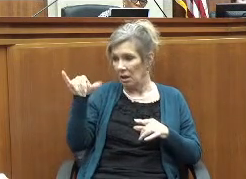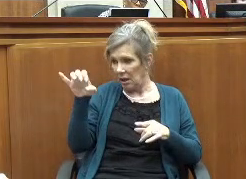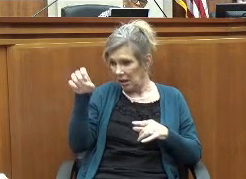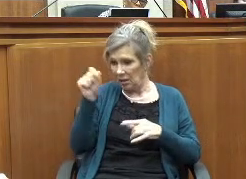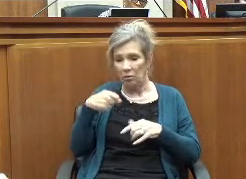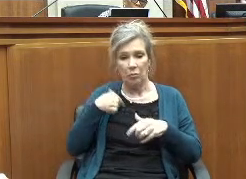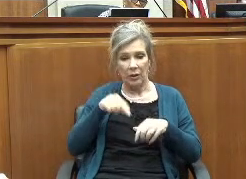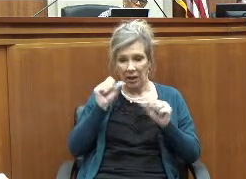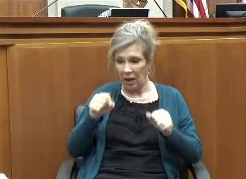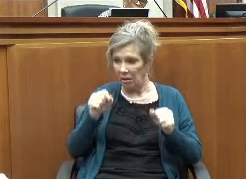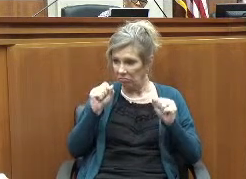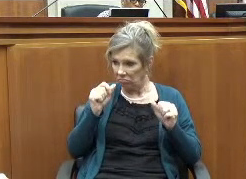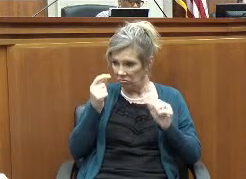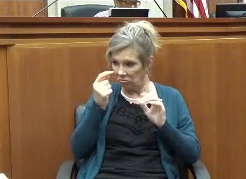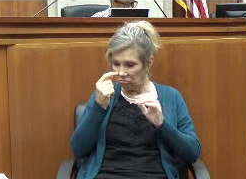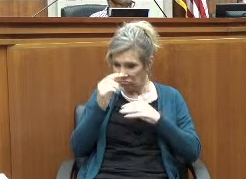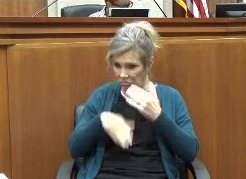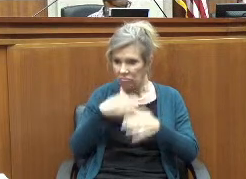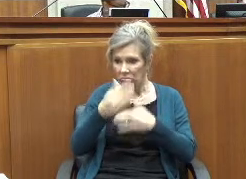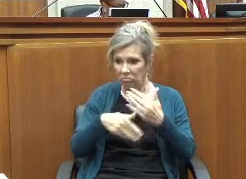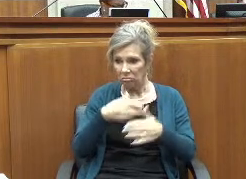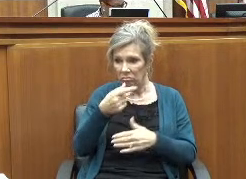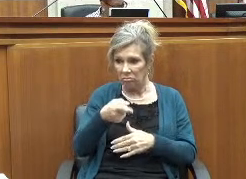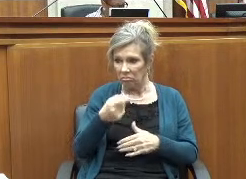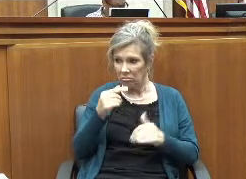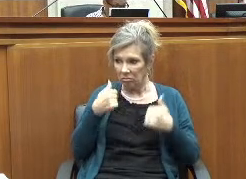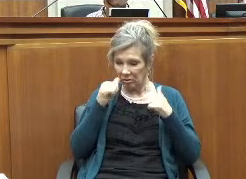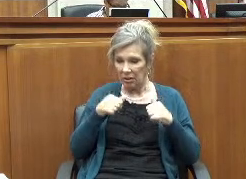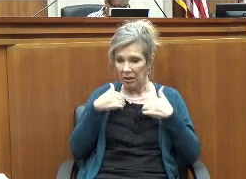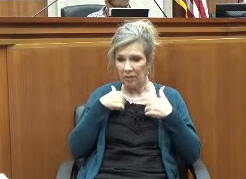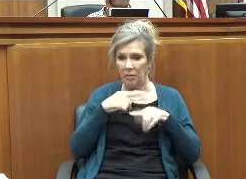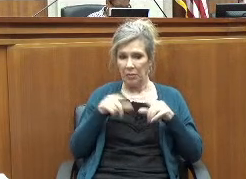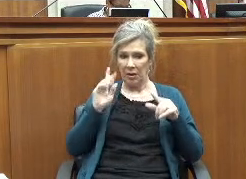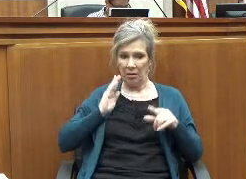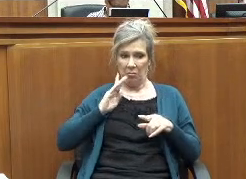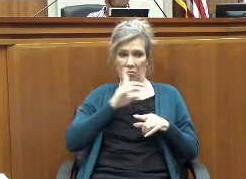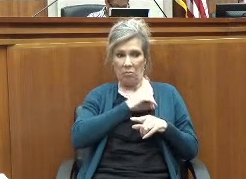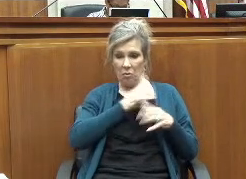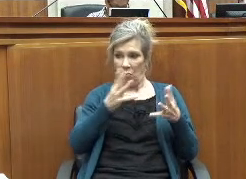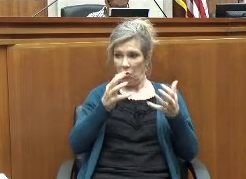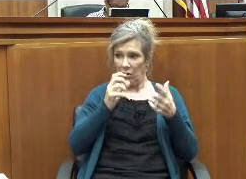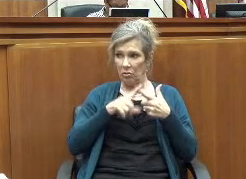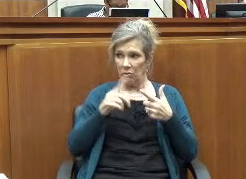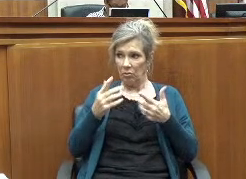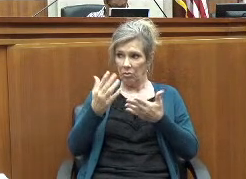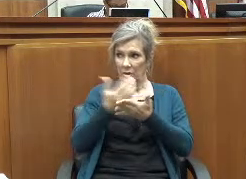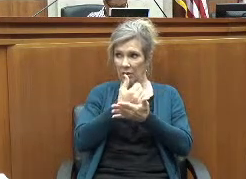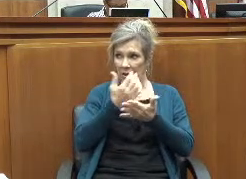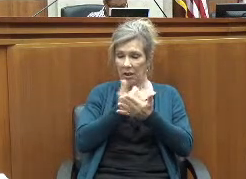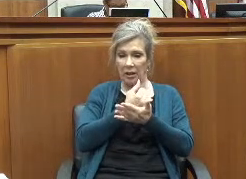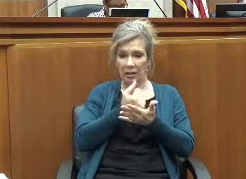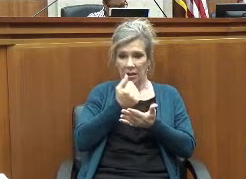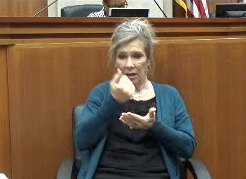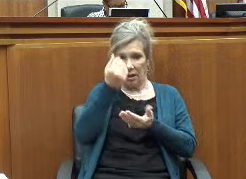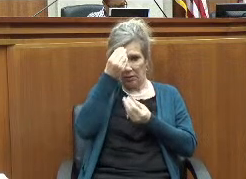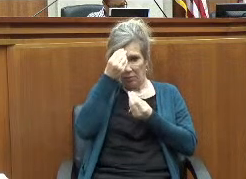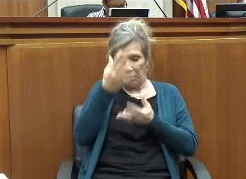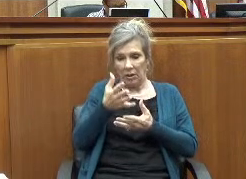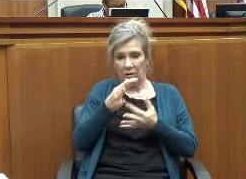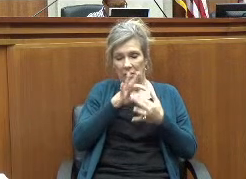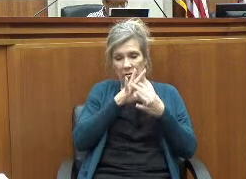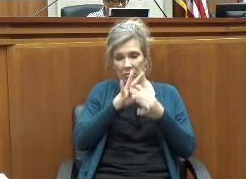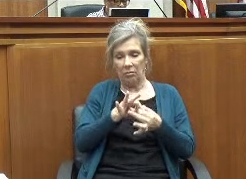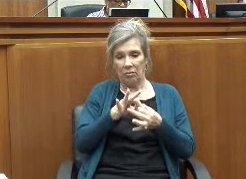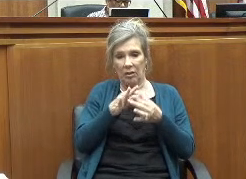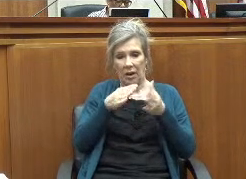that process, if there is a desire of this board to collect information on modality of instruction, whether